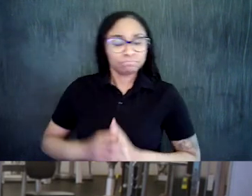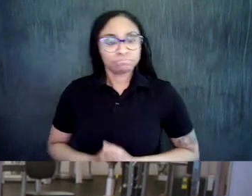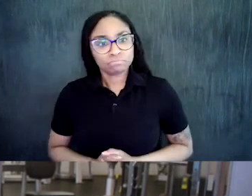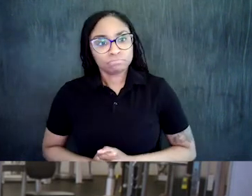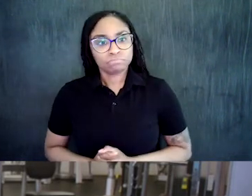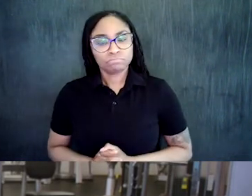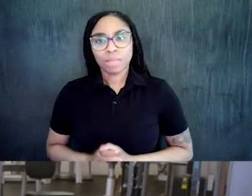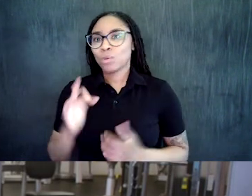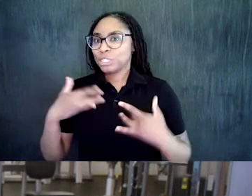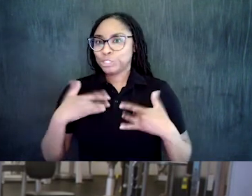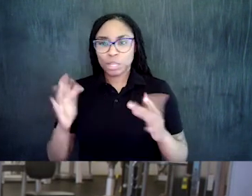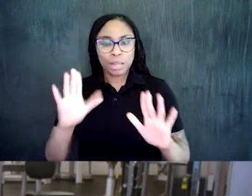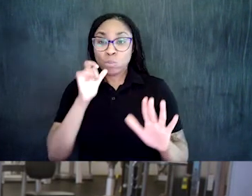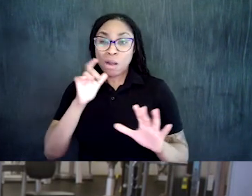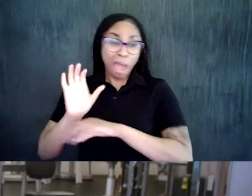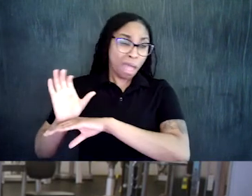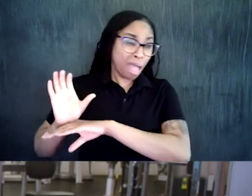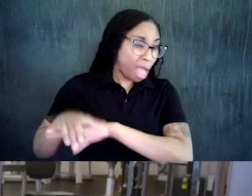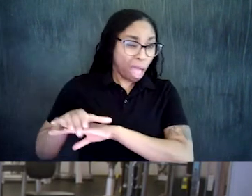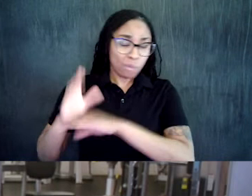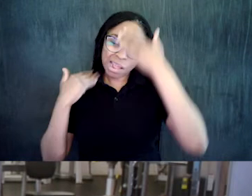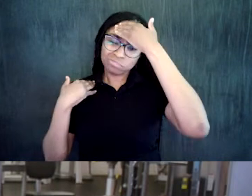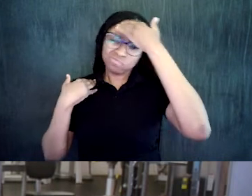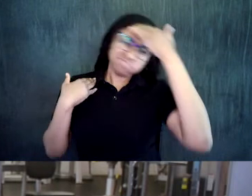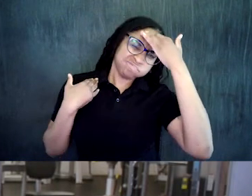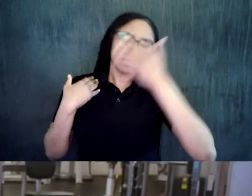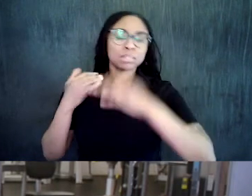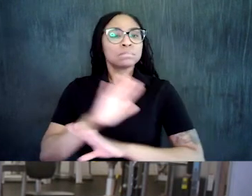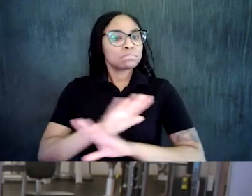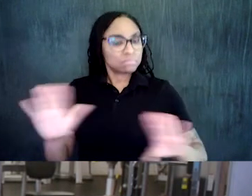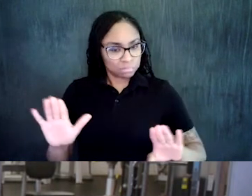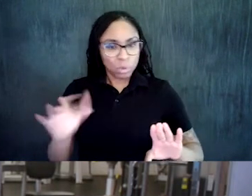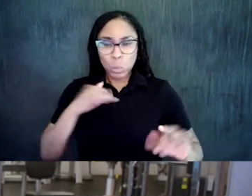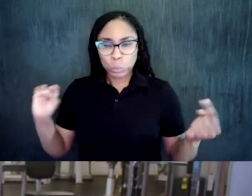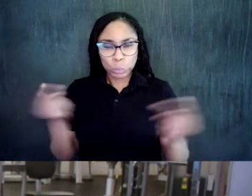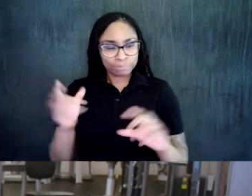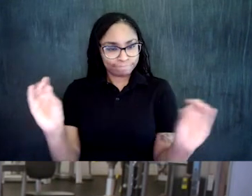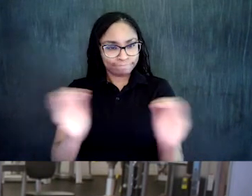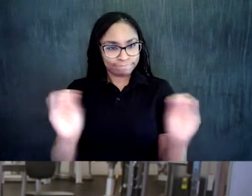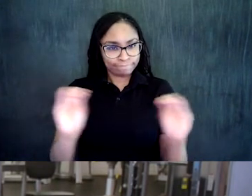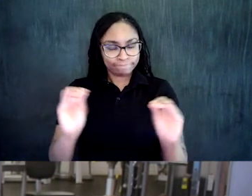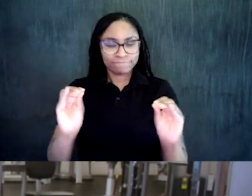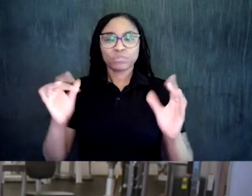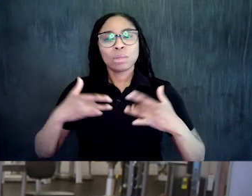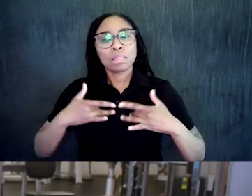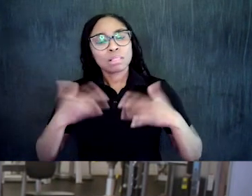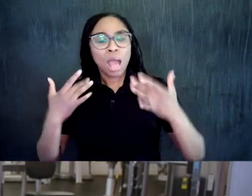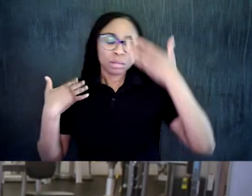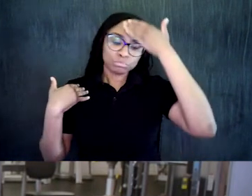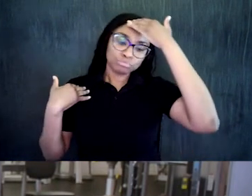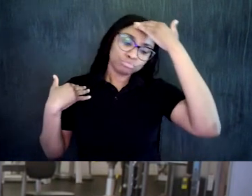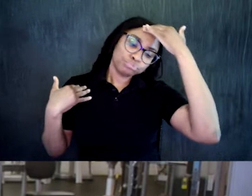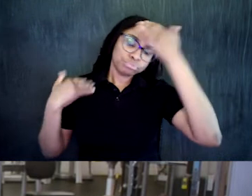both. Right? Communicate with each other, make sure that the stretch isn't too far. And then if they need it, they can drop their arm